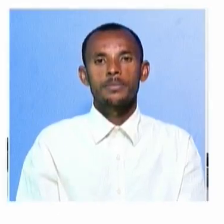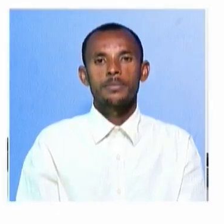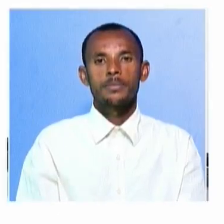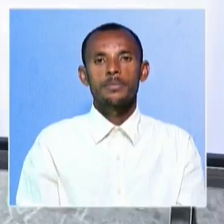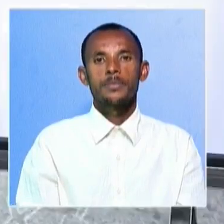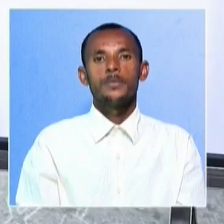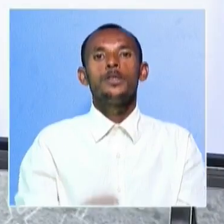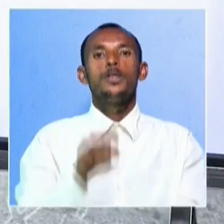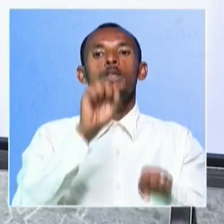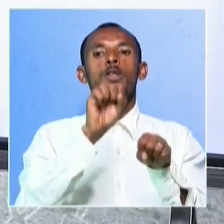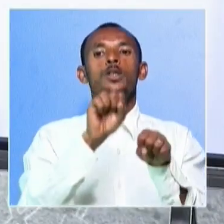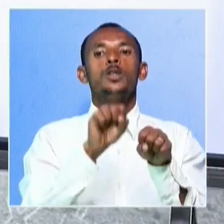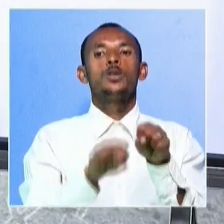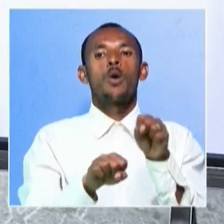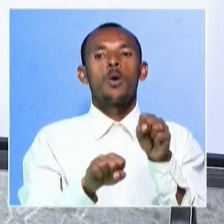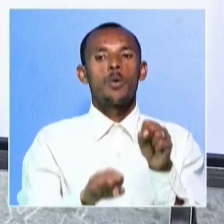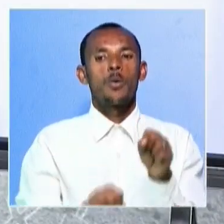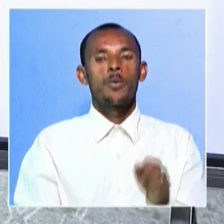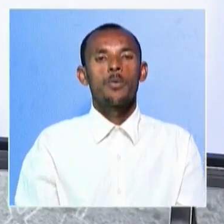So